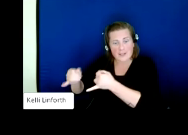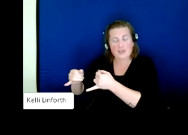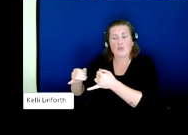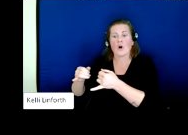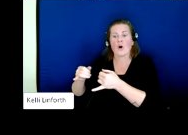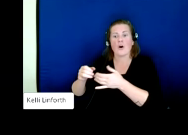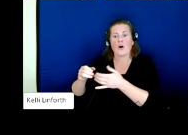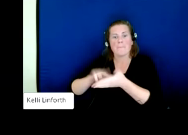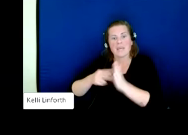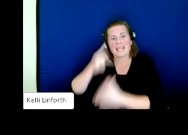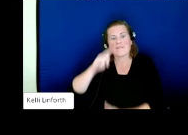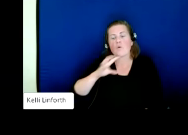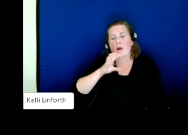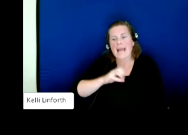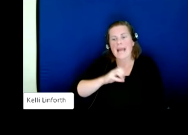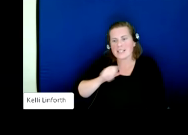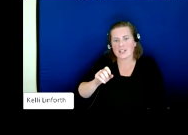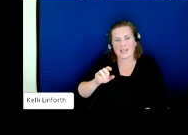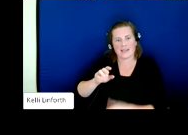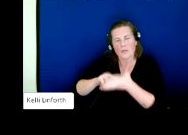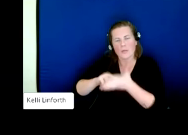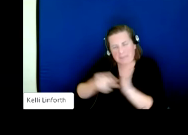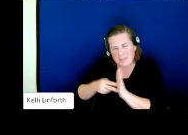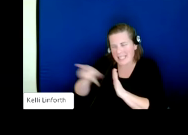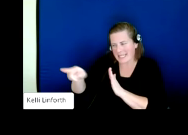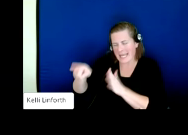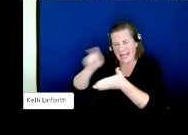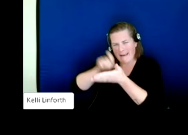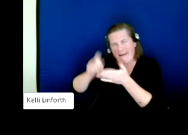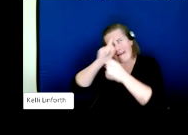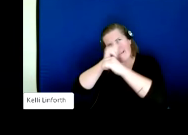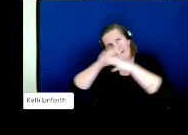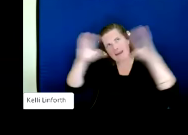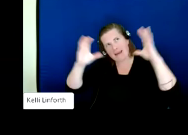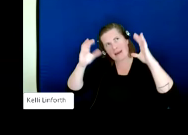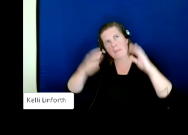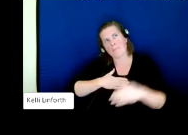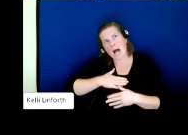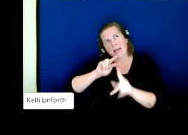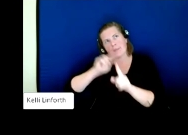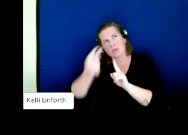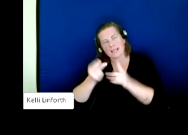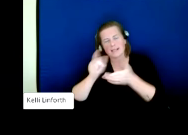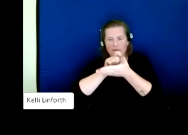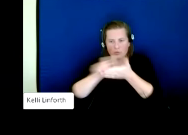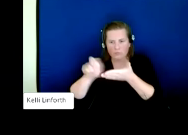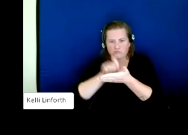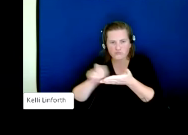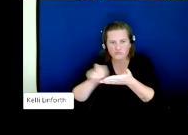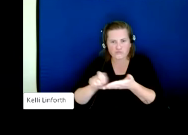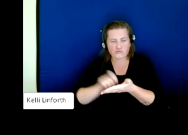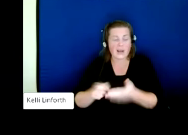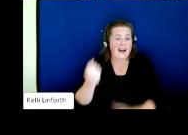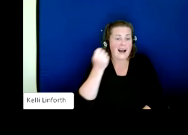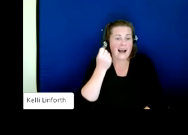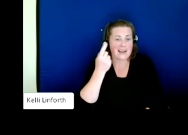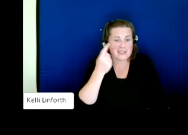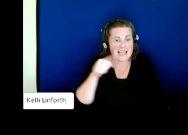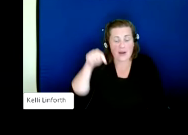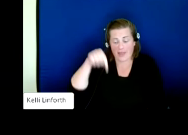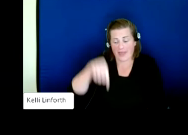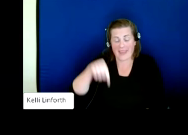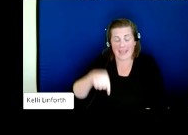aging well. So everything about this program beyond the first kind of background sessions was really about the individual, because